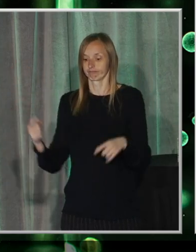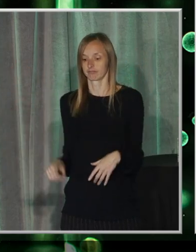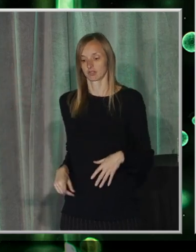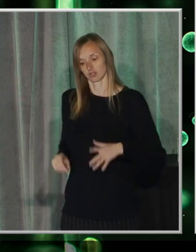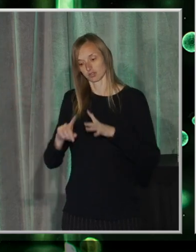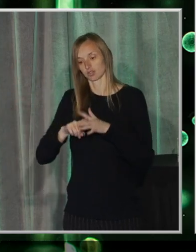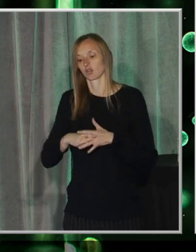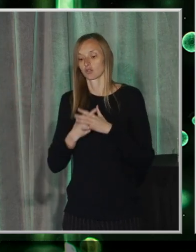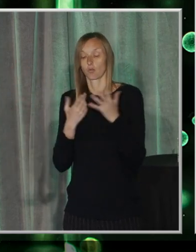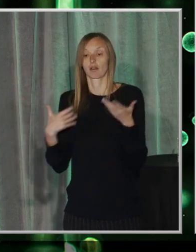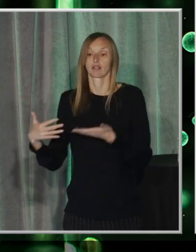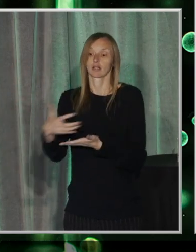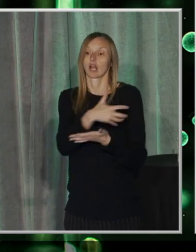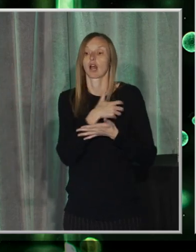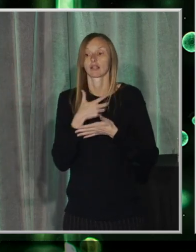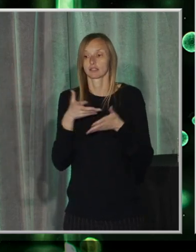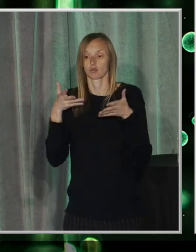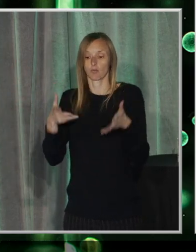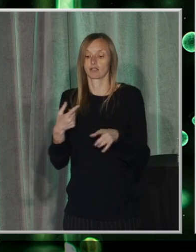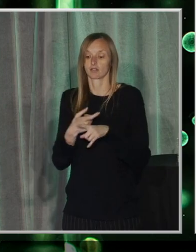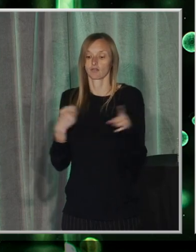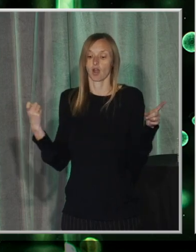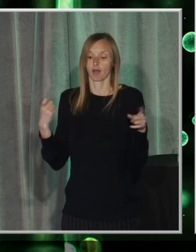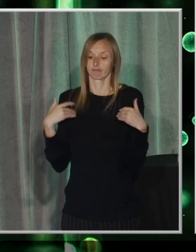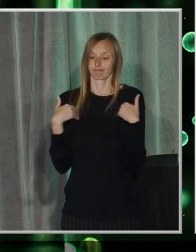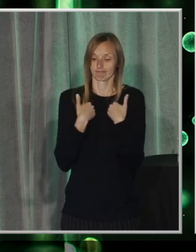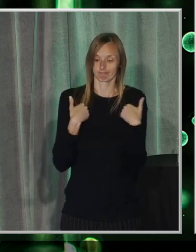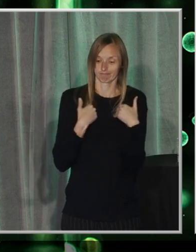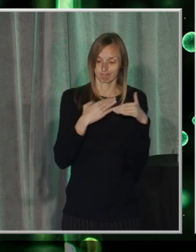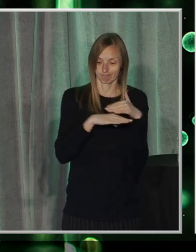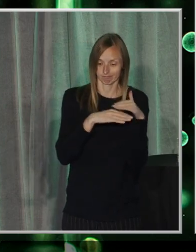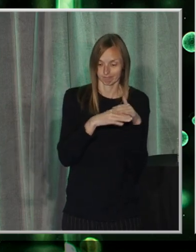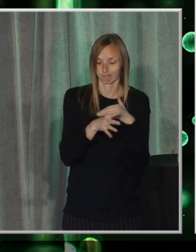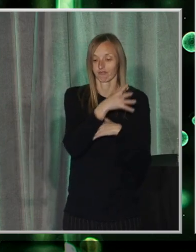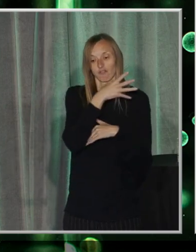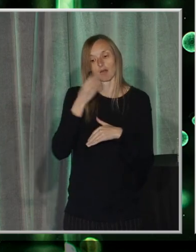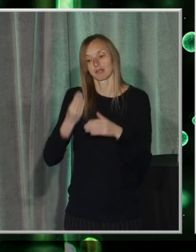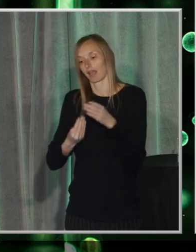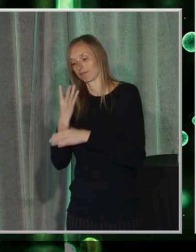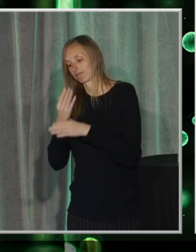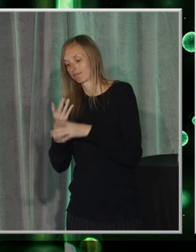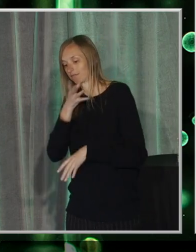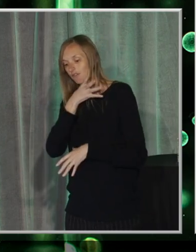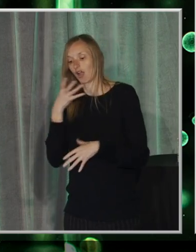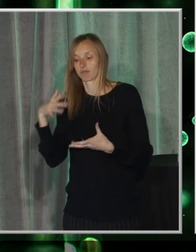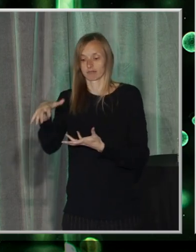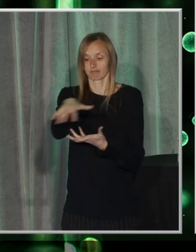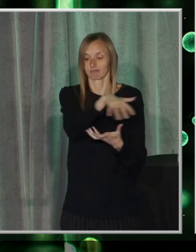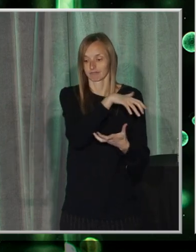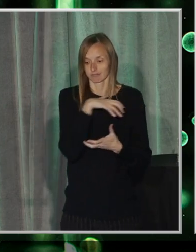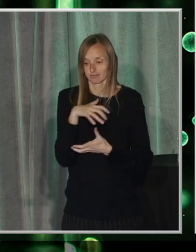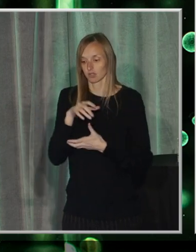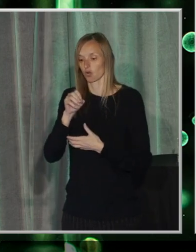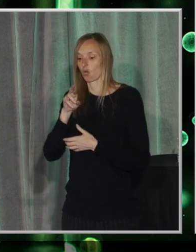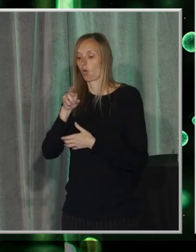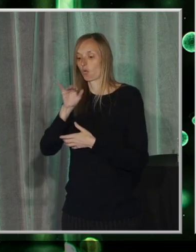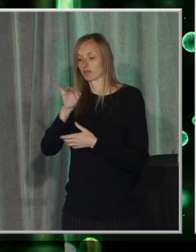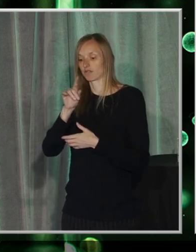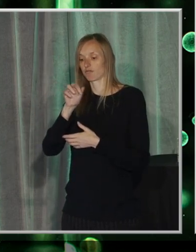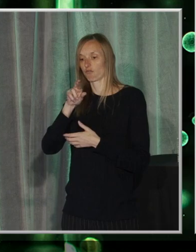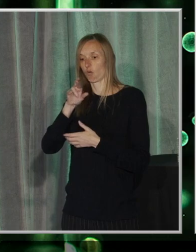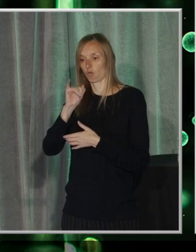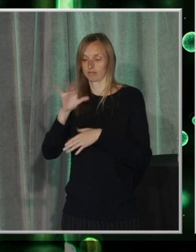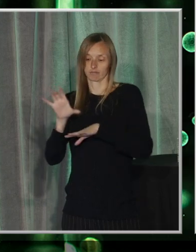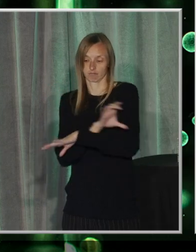with the collection of waste from breeding and planting farms. With Orifori system, the